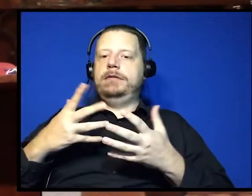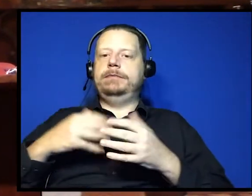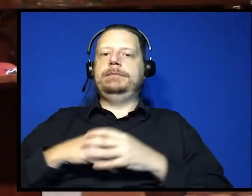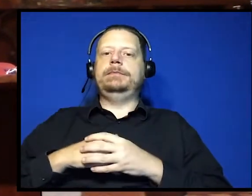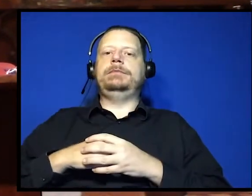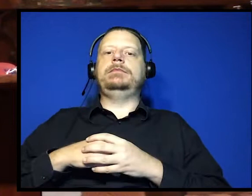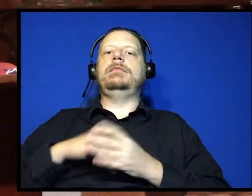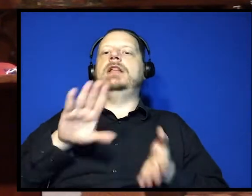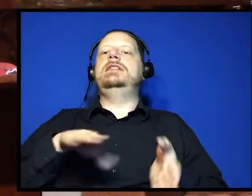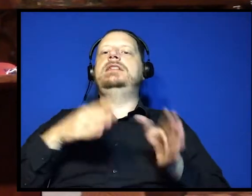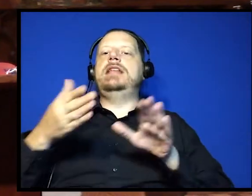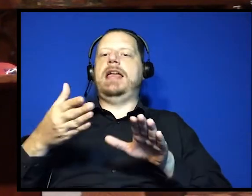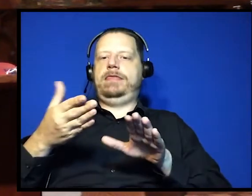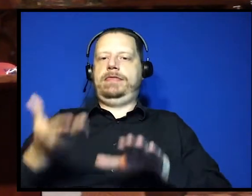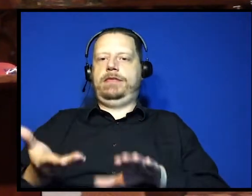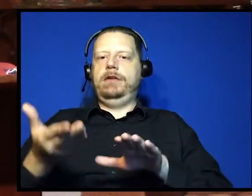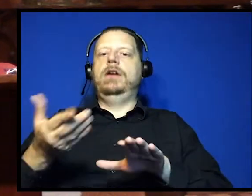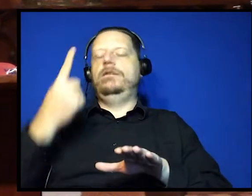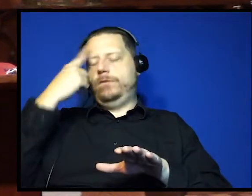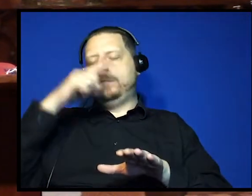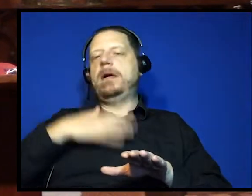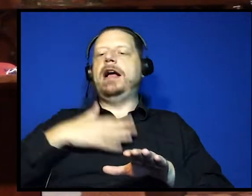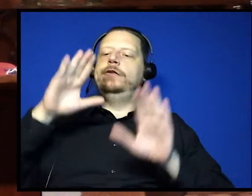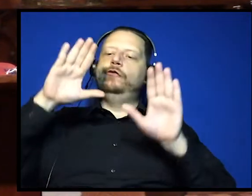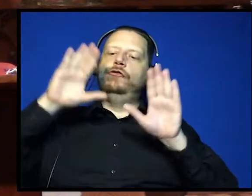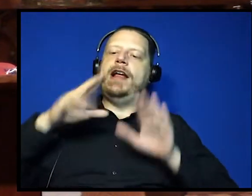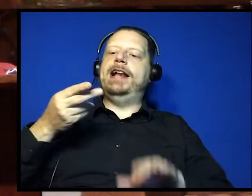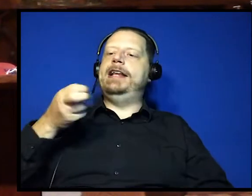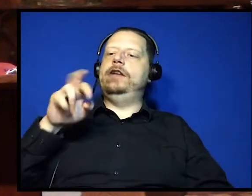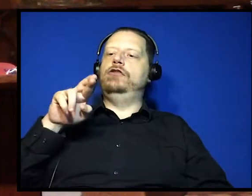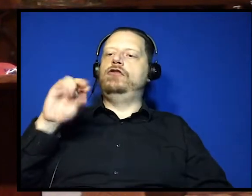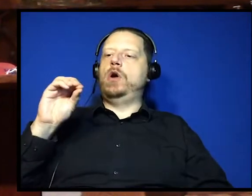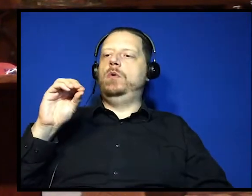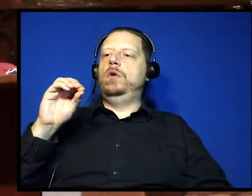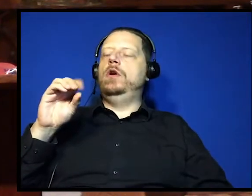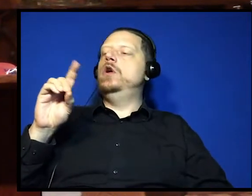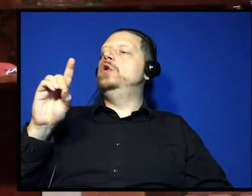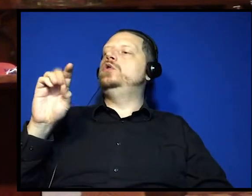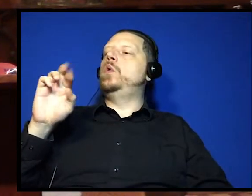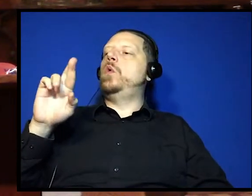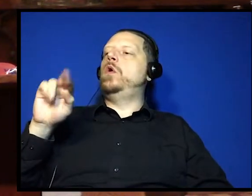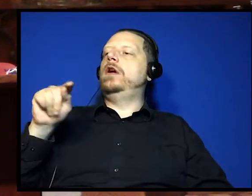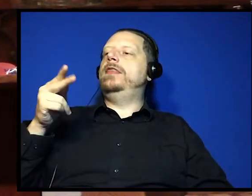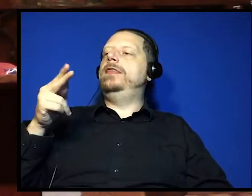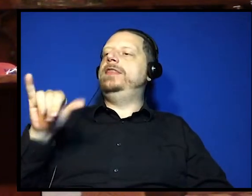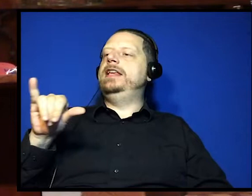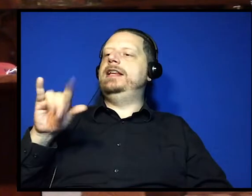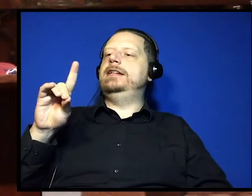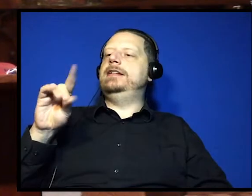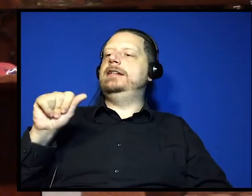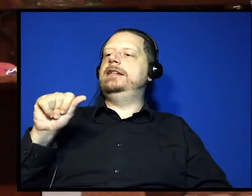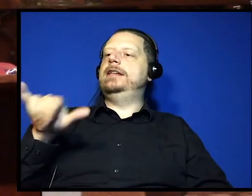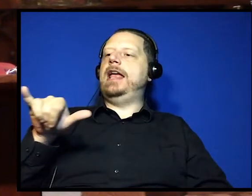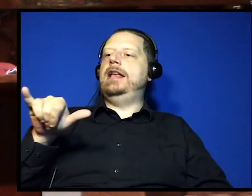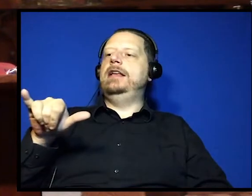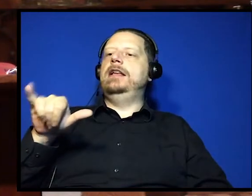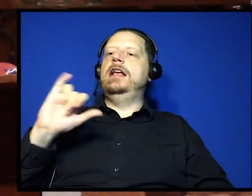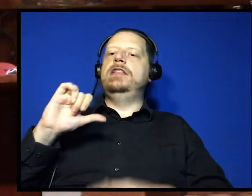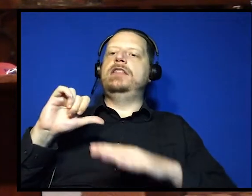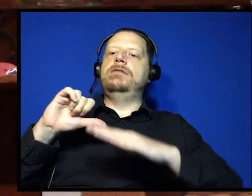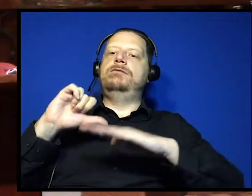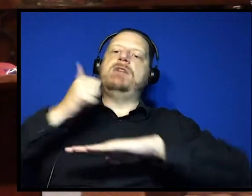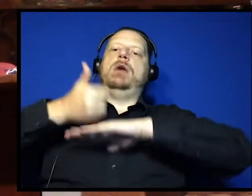was the passing of one of my great heroes, Dorothy Day, the founder of the Catholic Worker